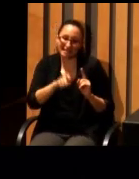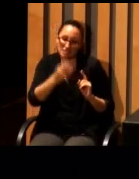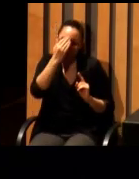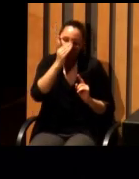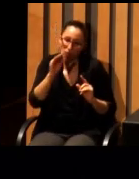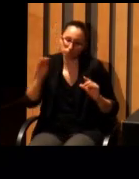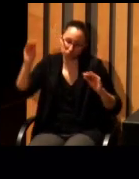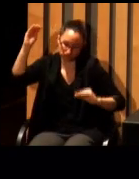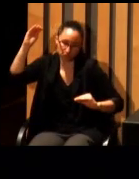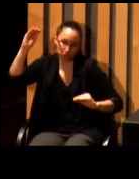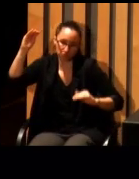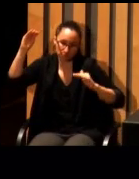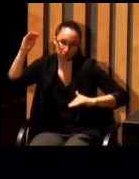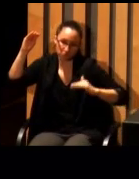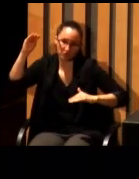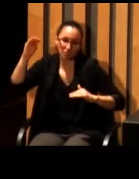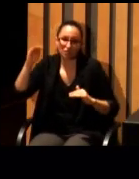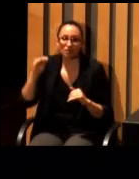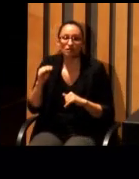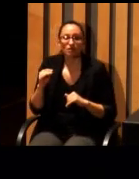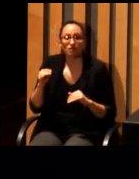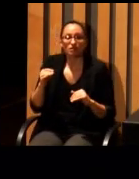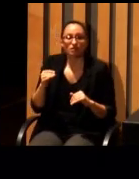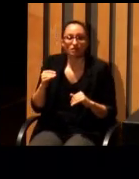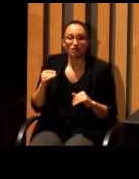earlier, you know, when we all talk about an image,